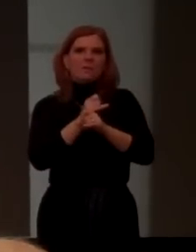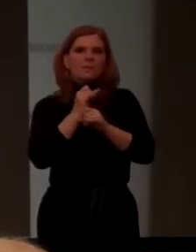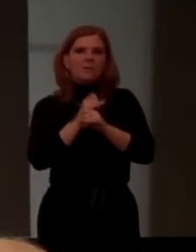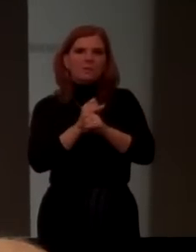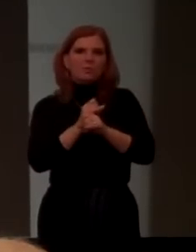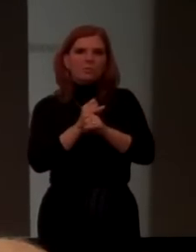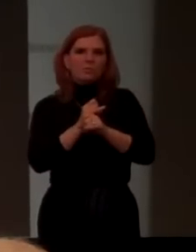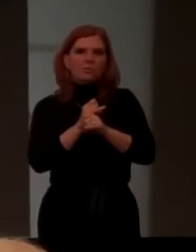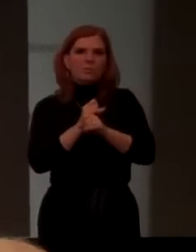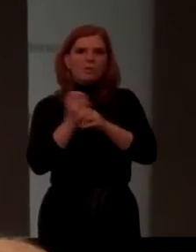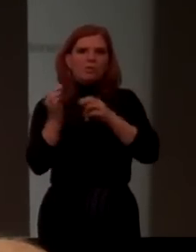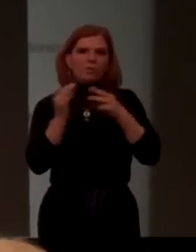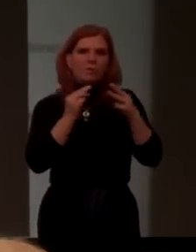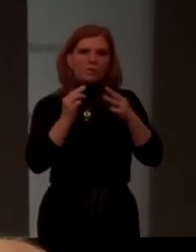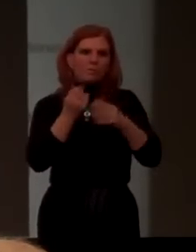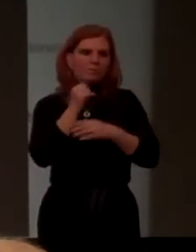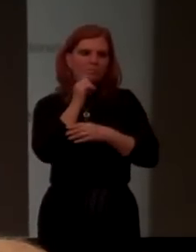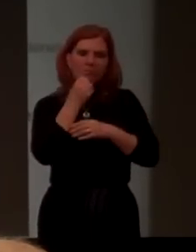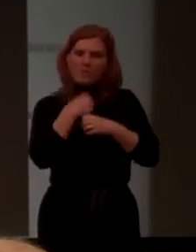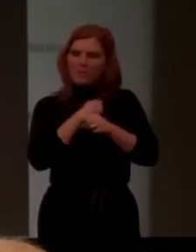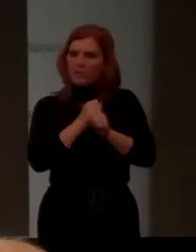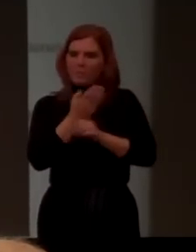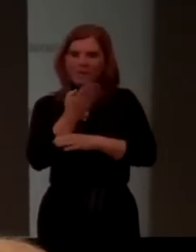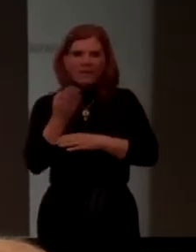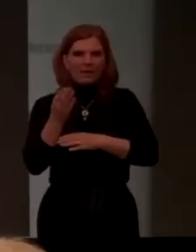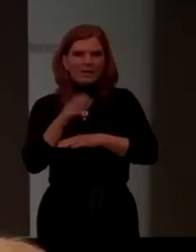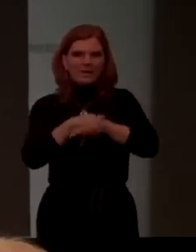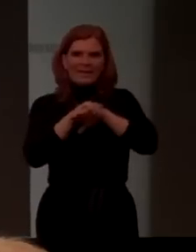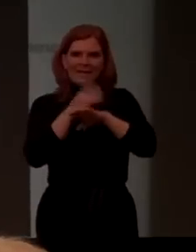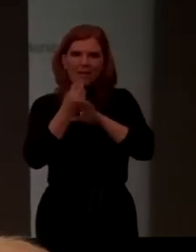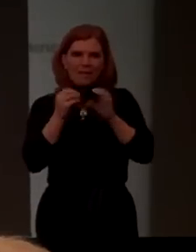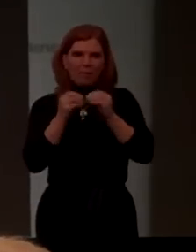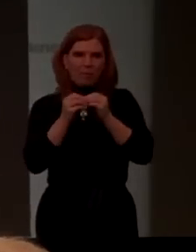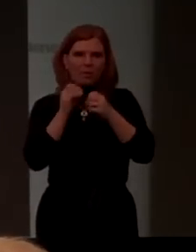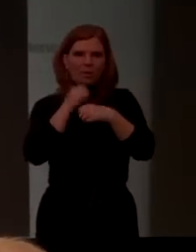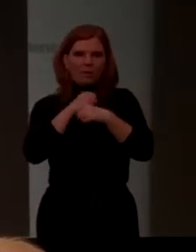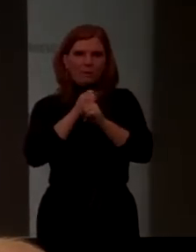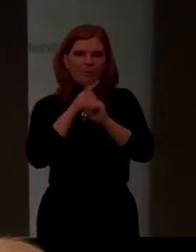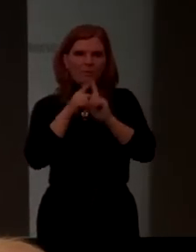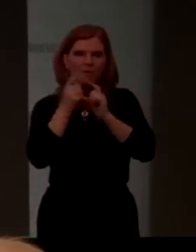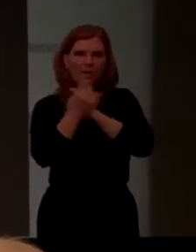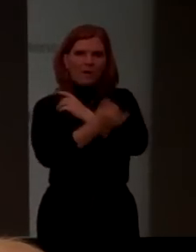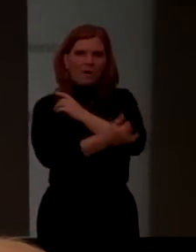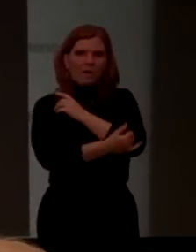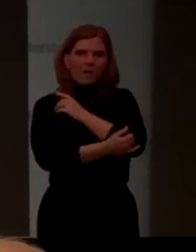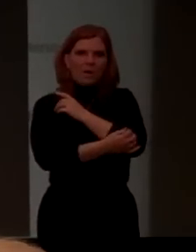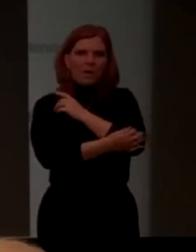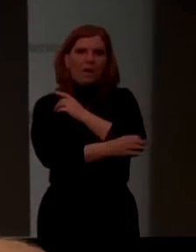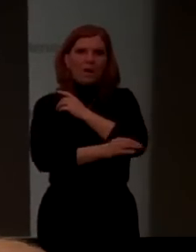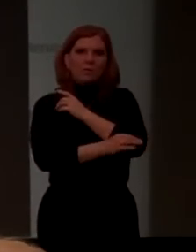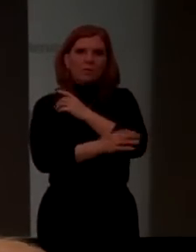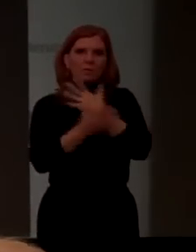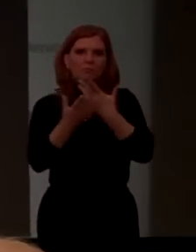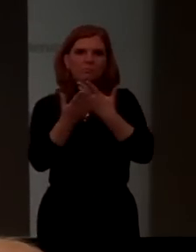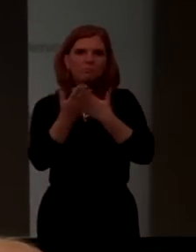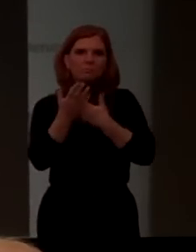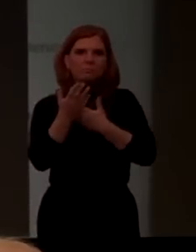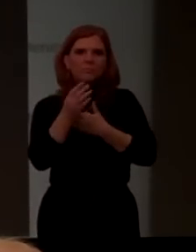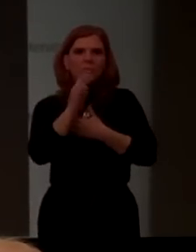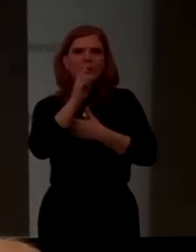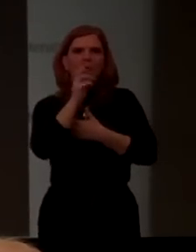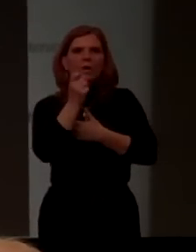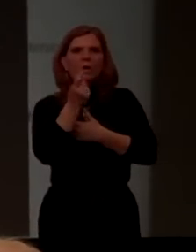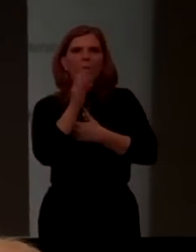in England anymore. They make them someplace else. Waterford crystal, I think I mentioned to you